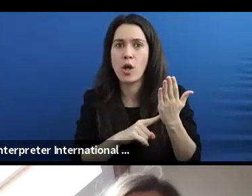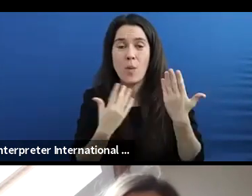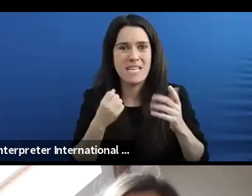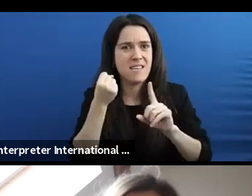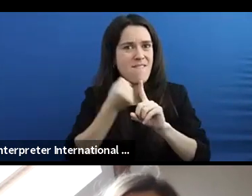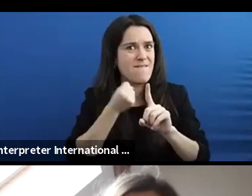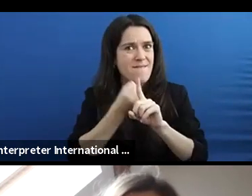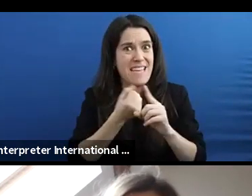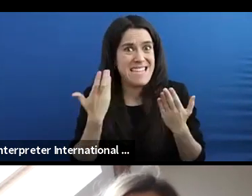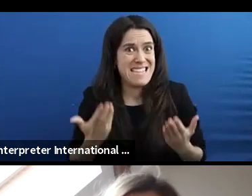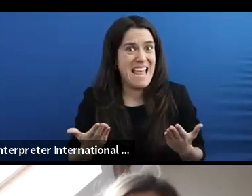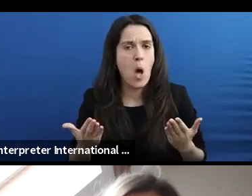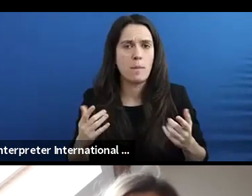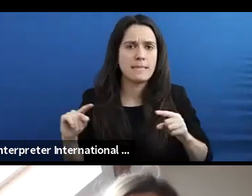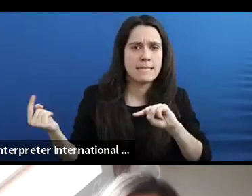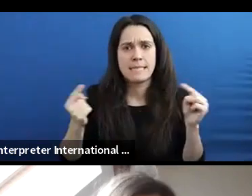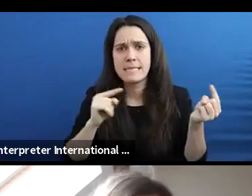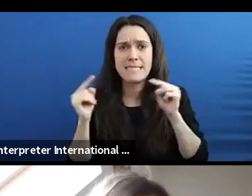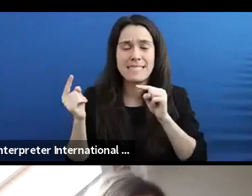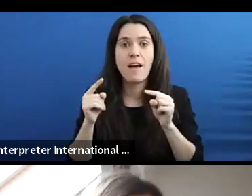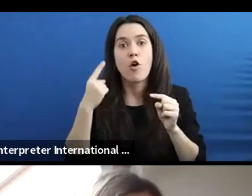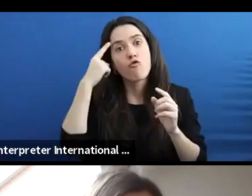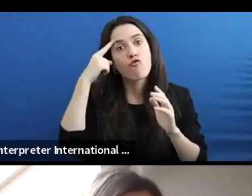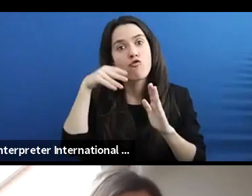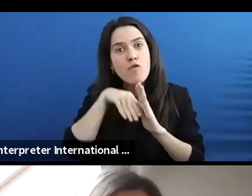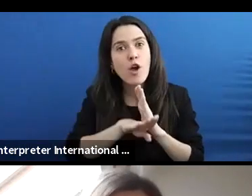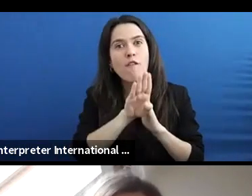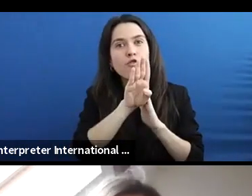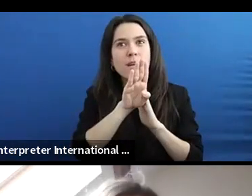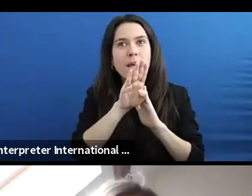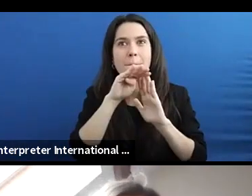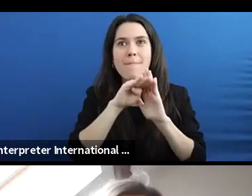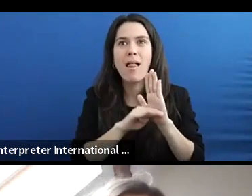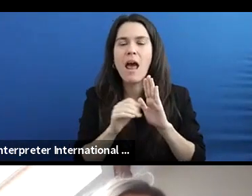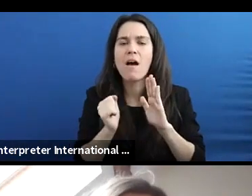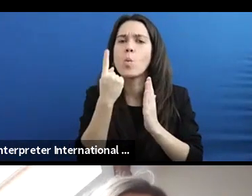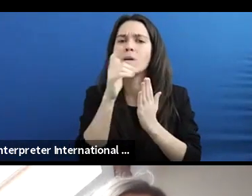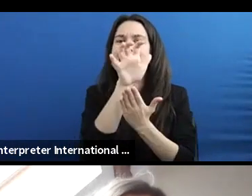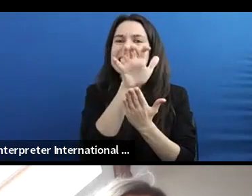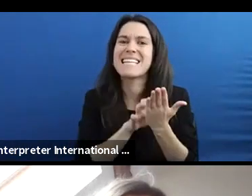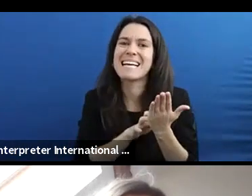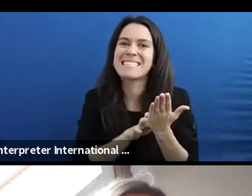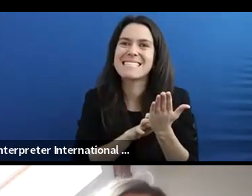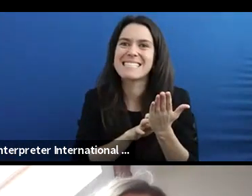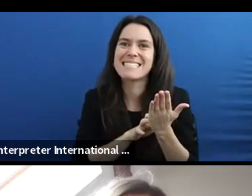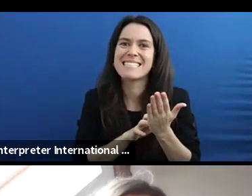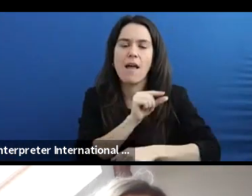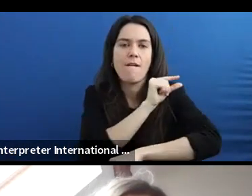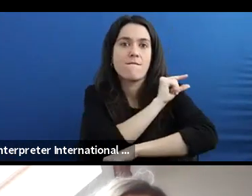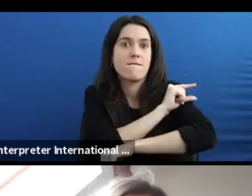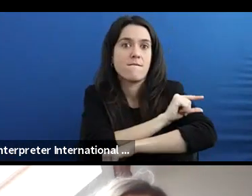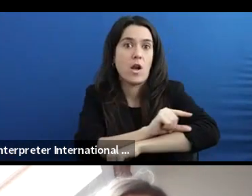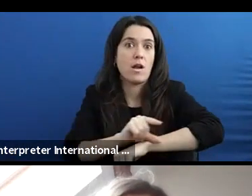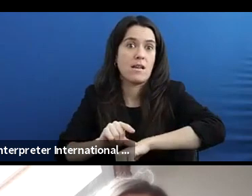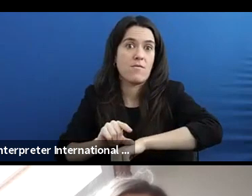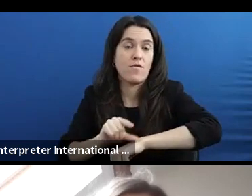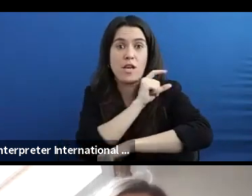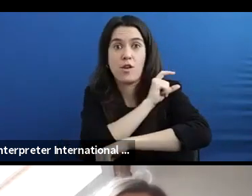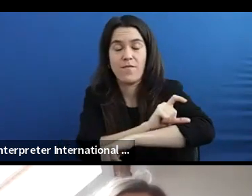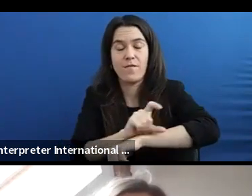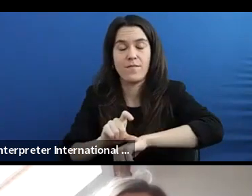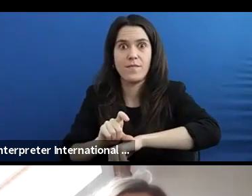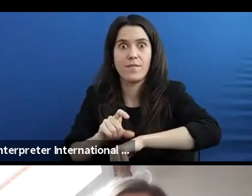know, for the recovery plan, there is a text for the recovery and resilience facility, where we want to